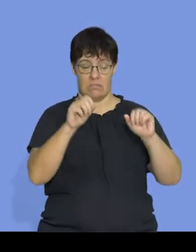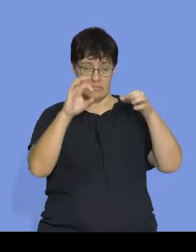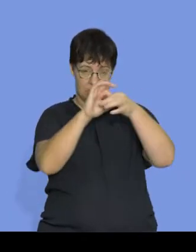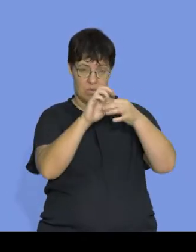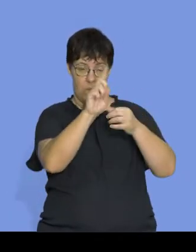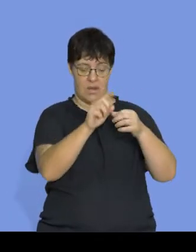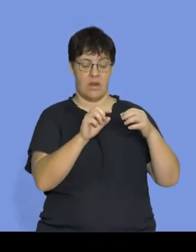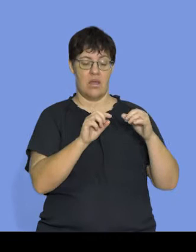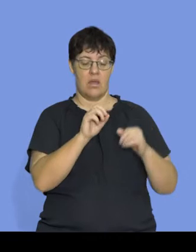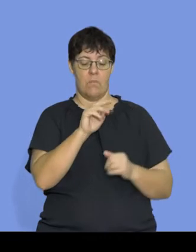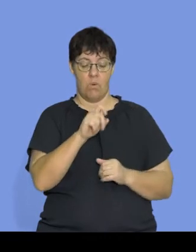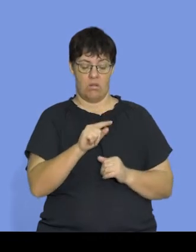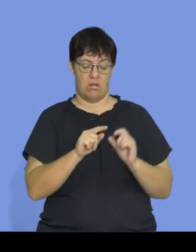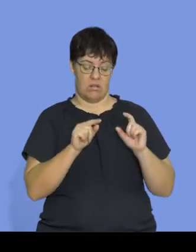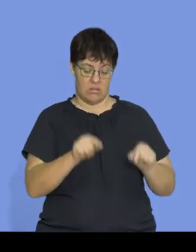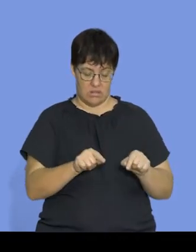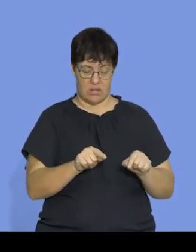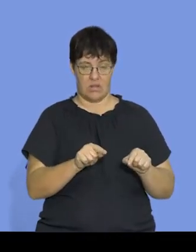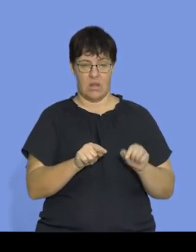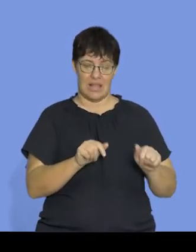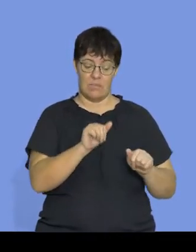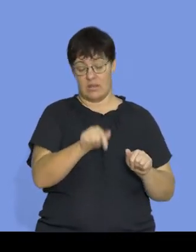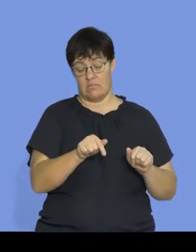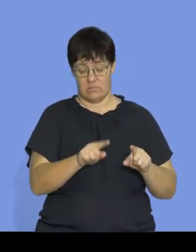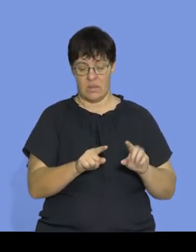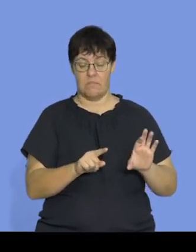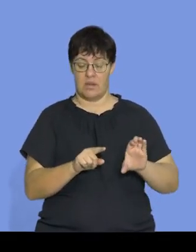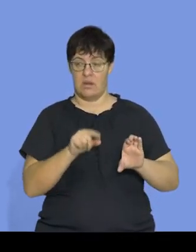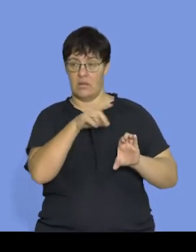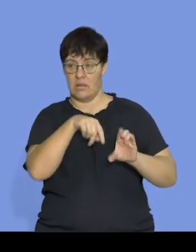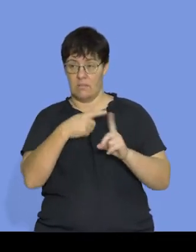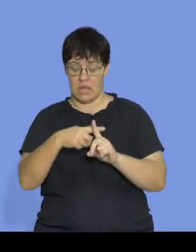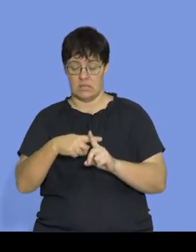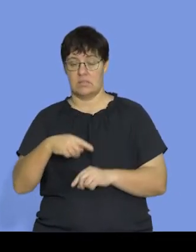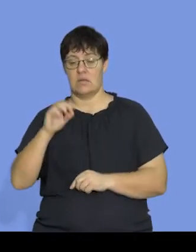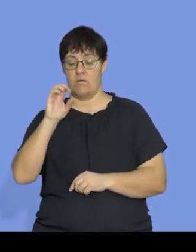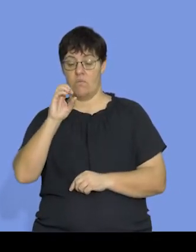okay, to give us 2 of water, okay?